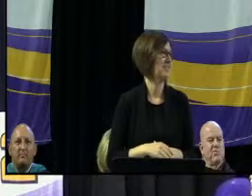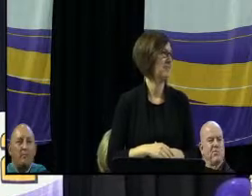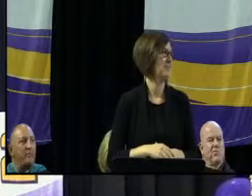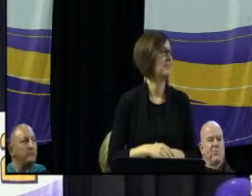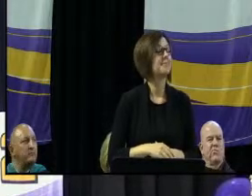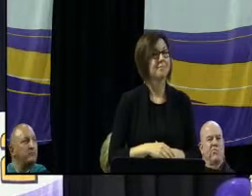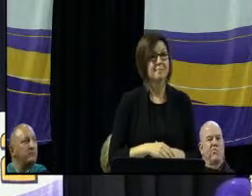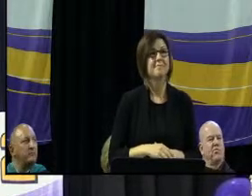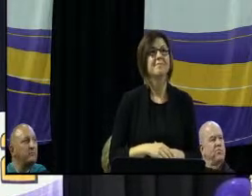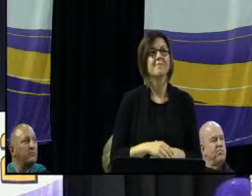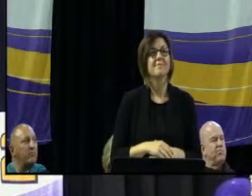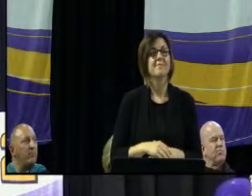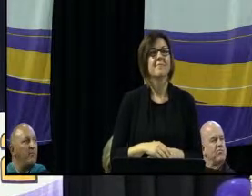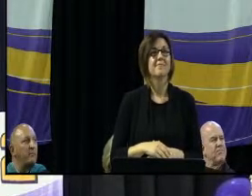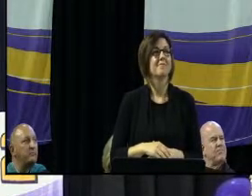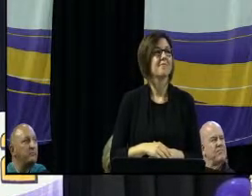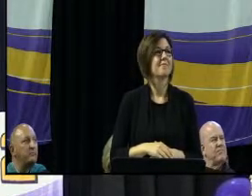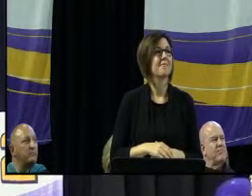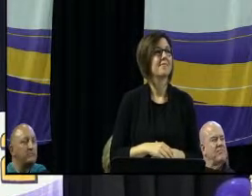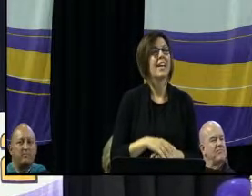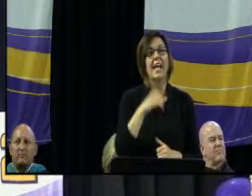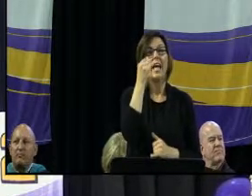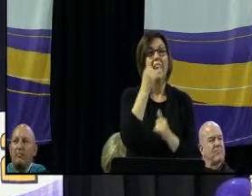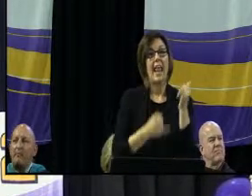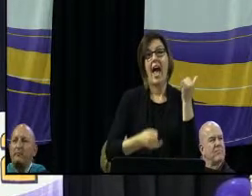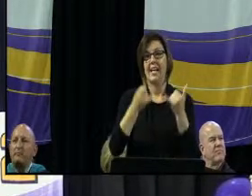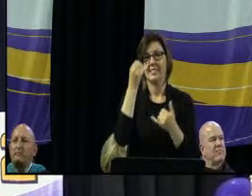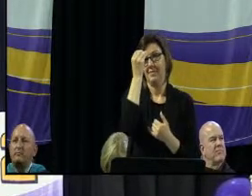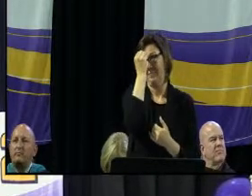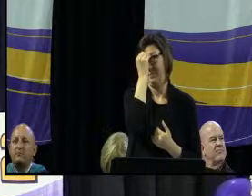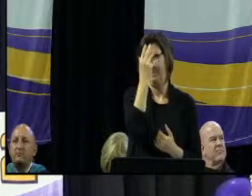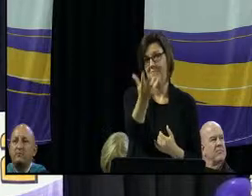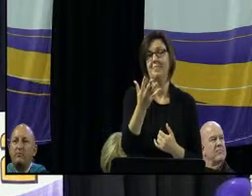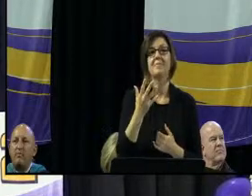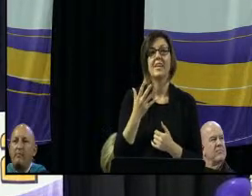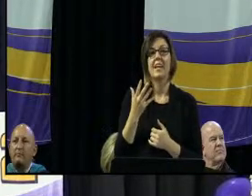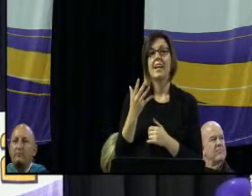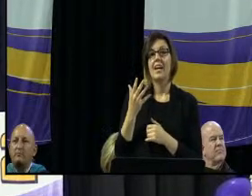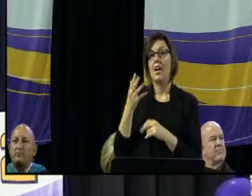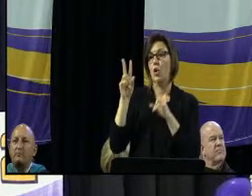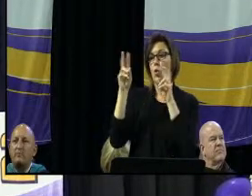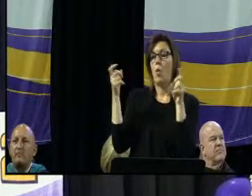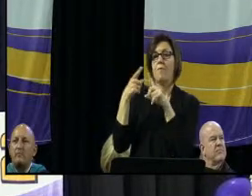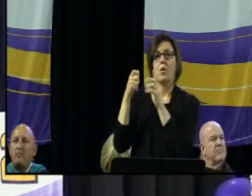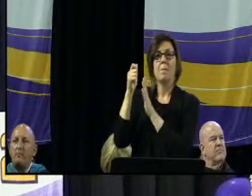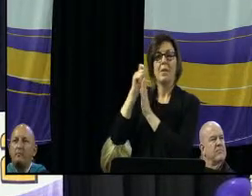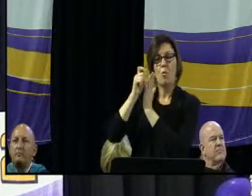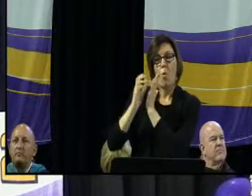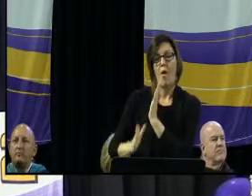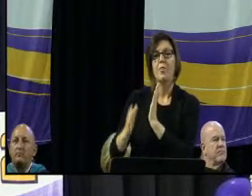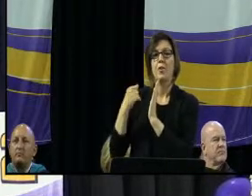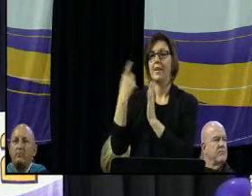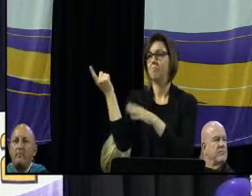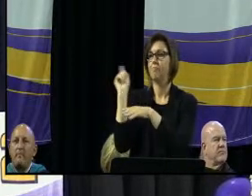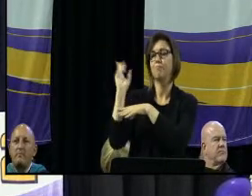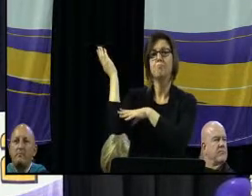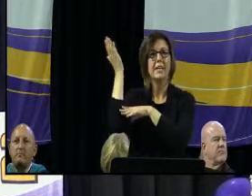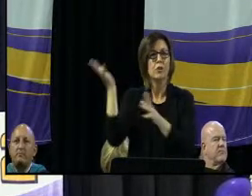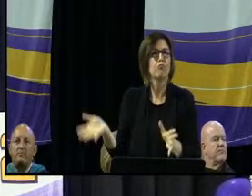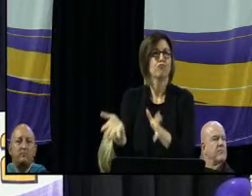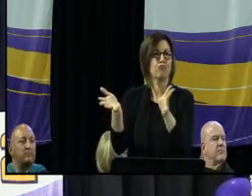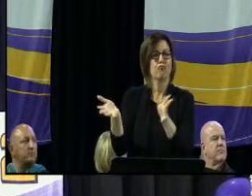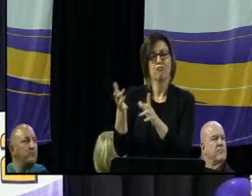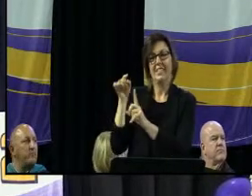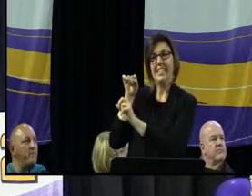I want to leave you with a quote from Michael Josephson, an author and motivational speaker. He